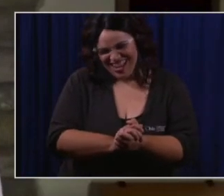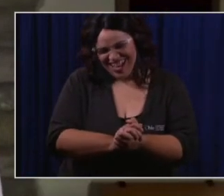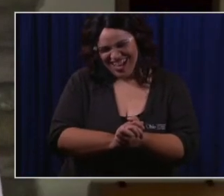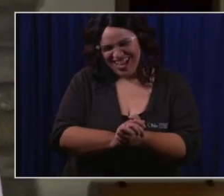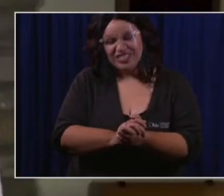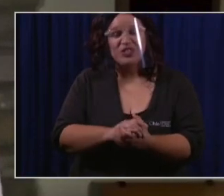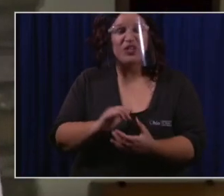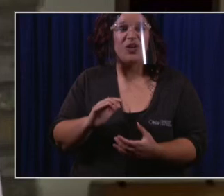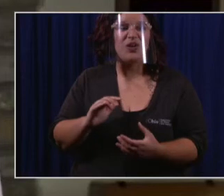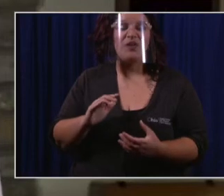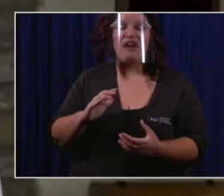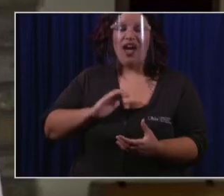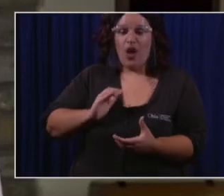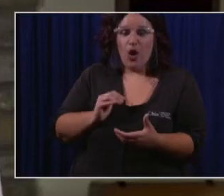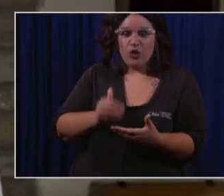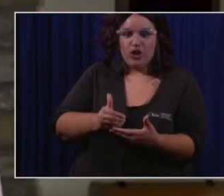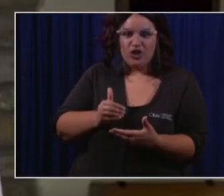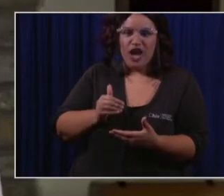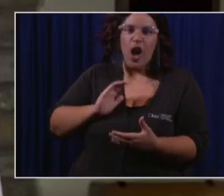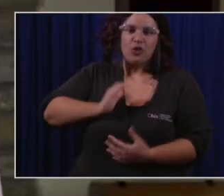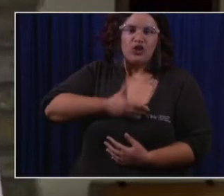our daughters did something for